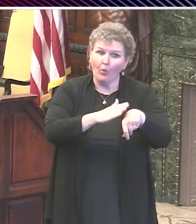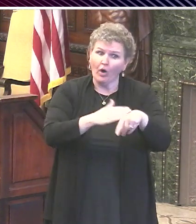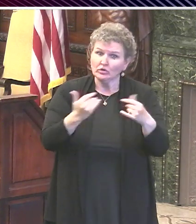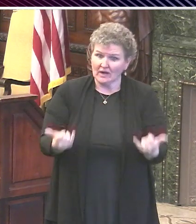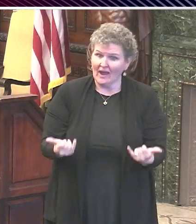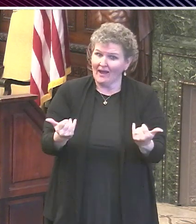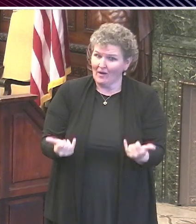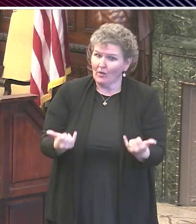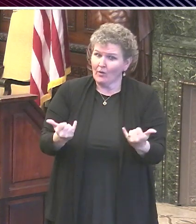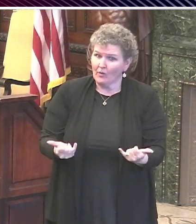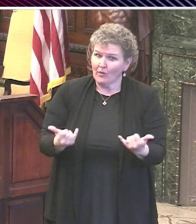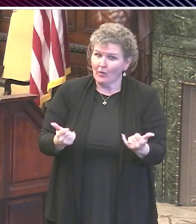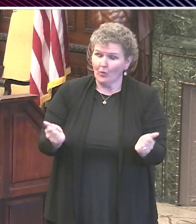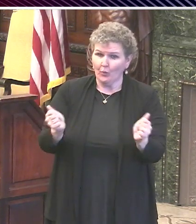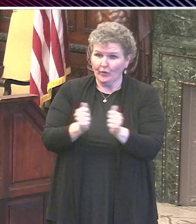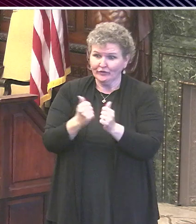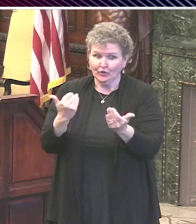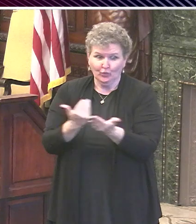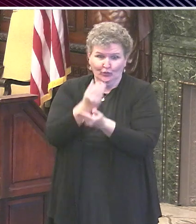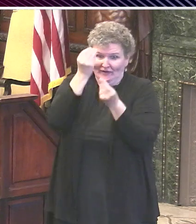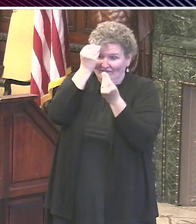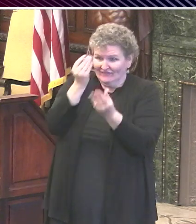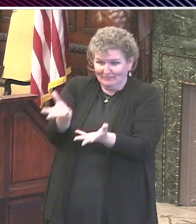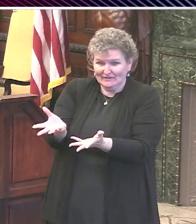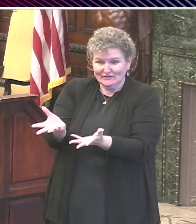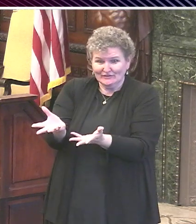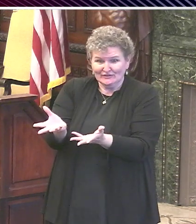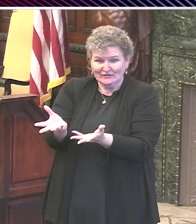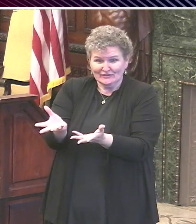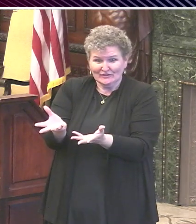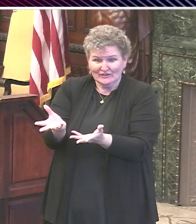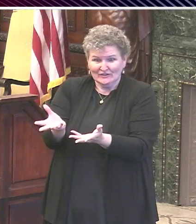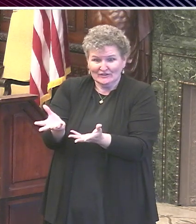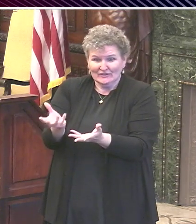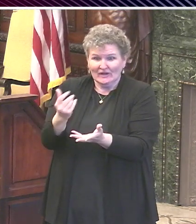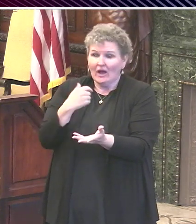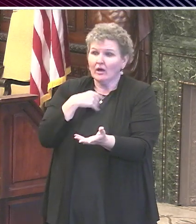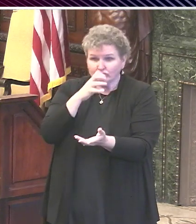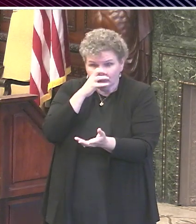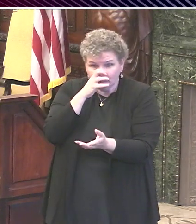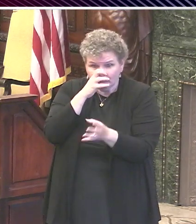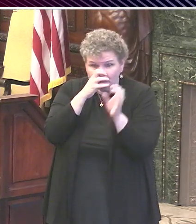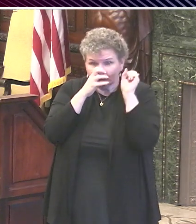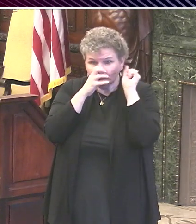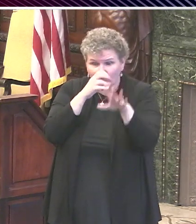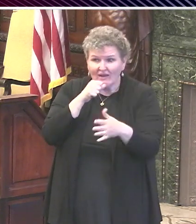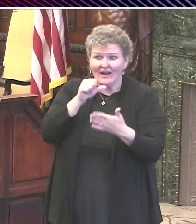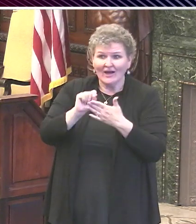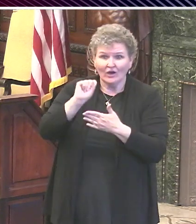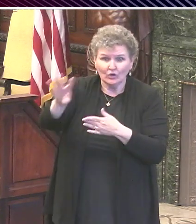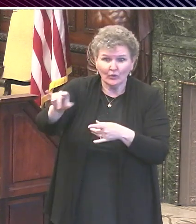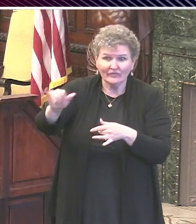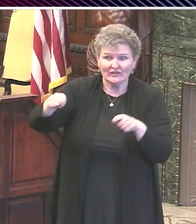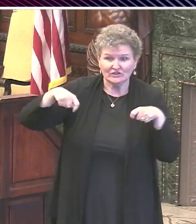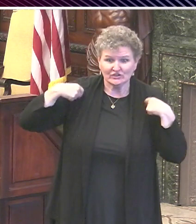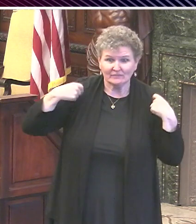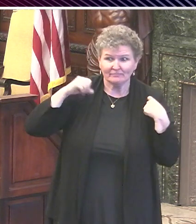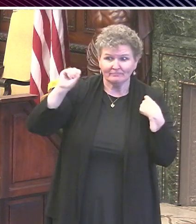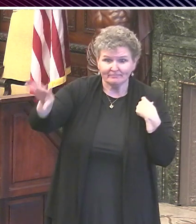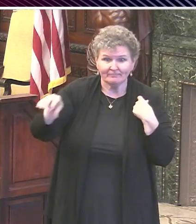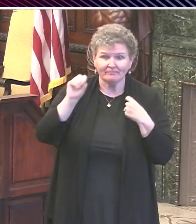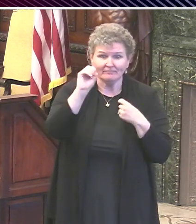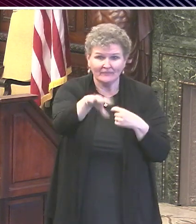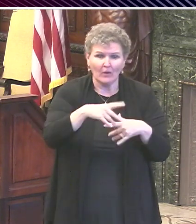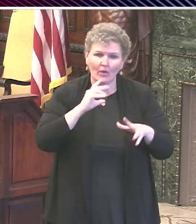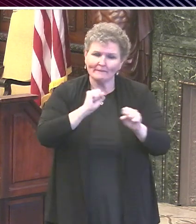with this information and in a letter that we'll be sending to gyms about this, and making it clear that if people